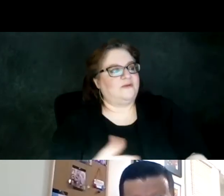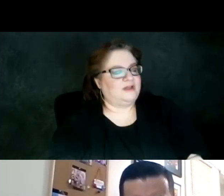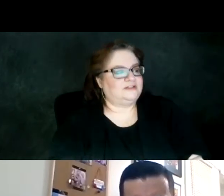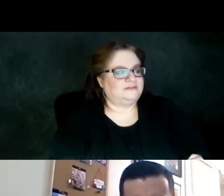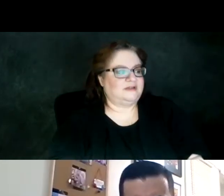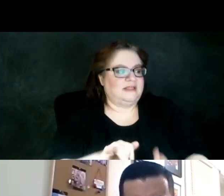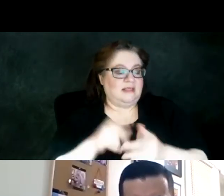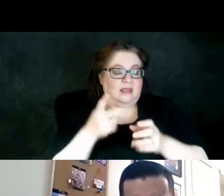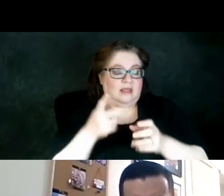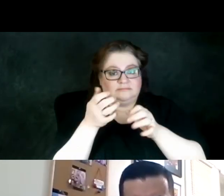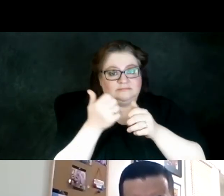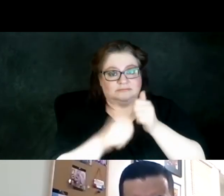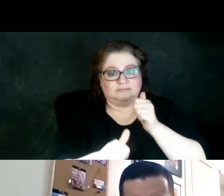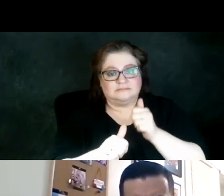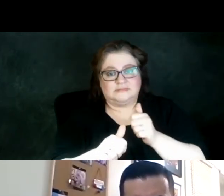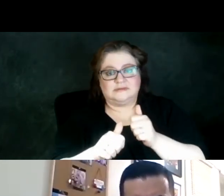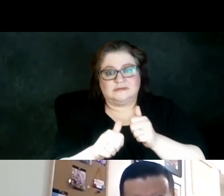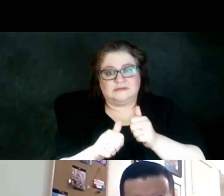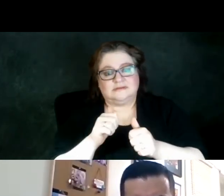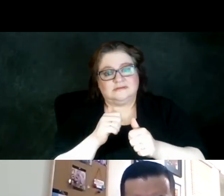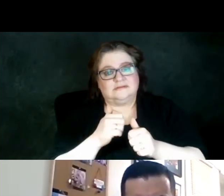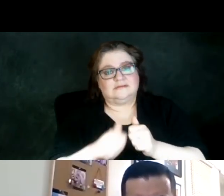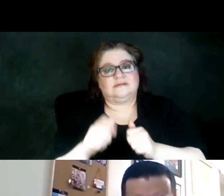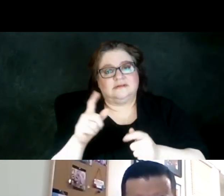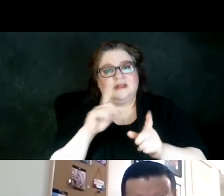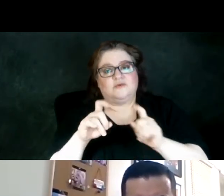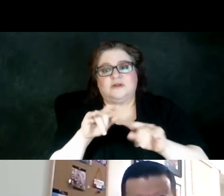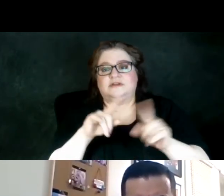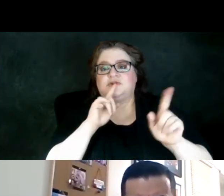a tough question. Definitely a tough question, but you answered admirably.